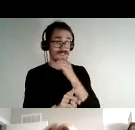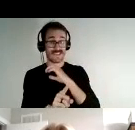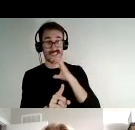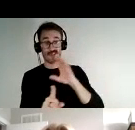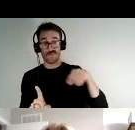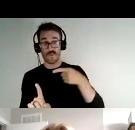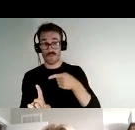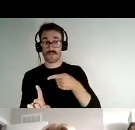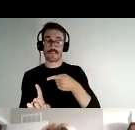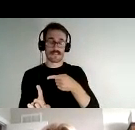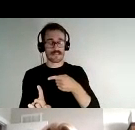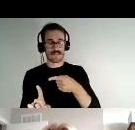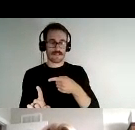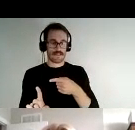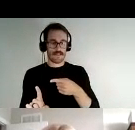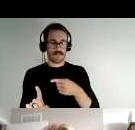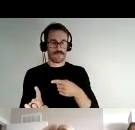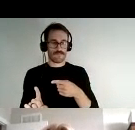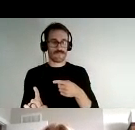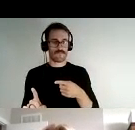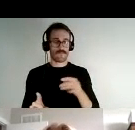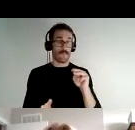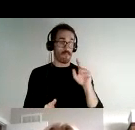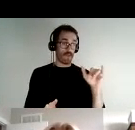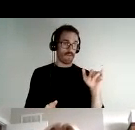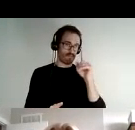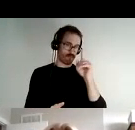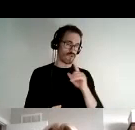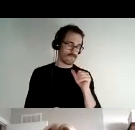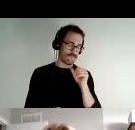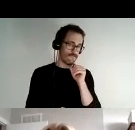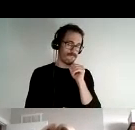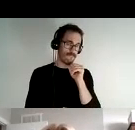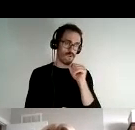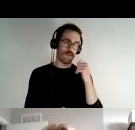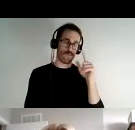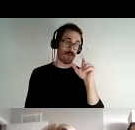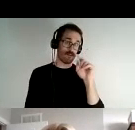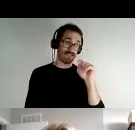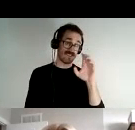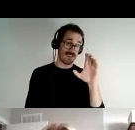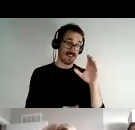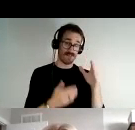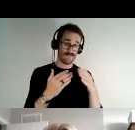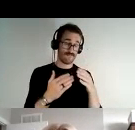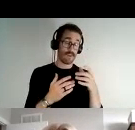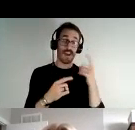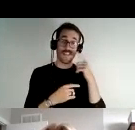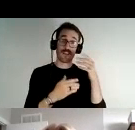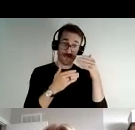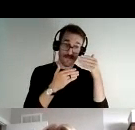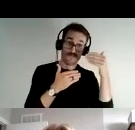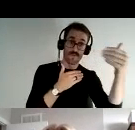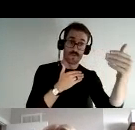seniors, and especially in LTC and what that may look like. Something definitely very interesting to probably look at for the future and analyzing